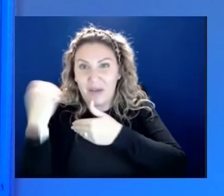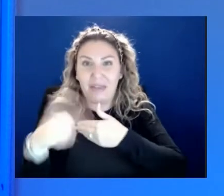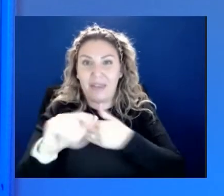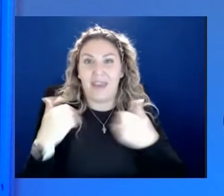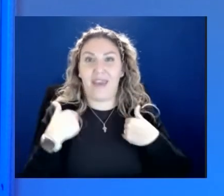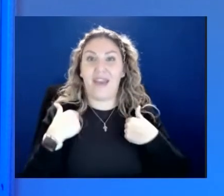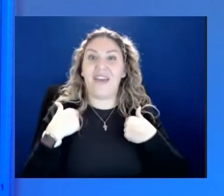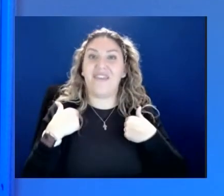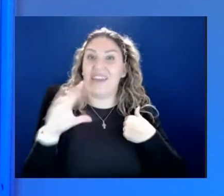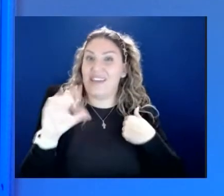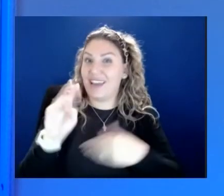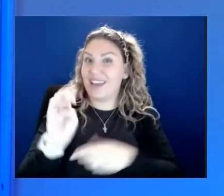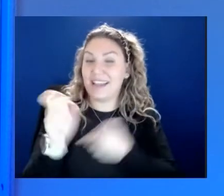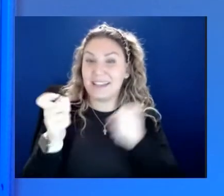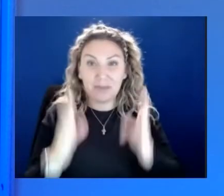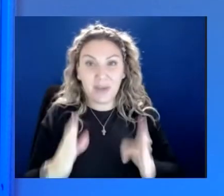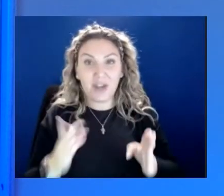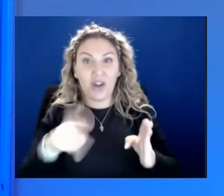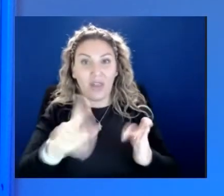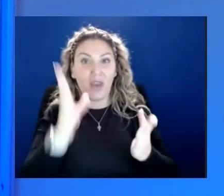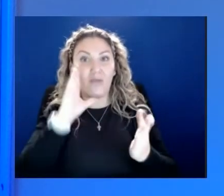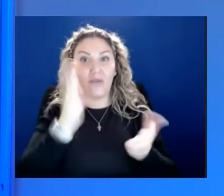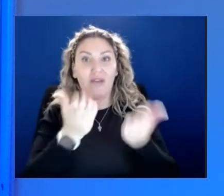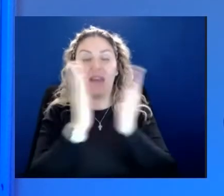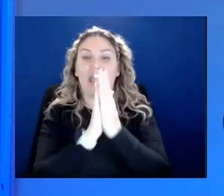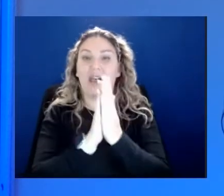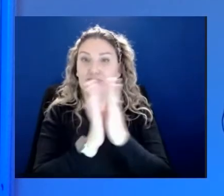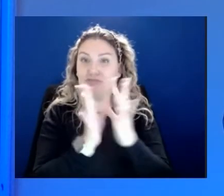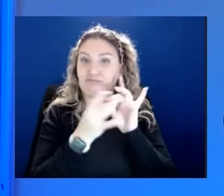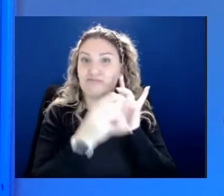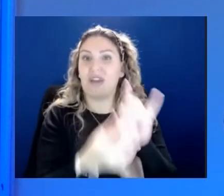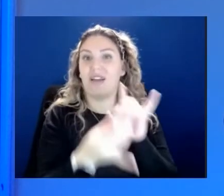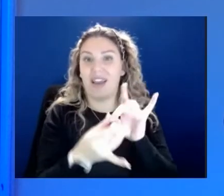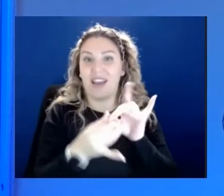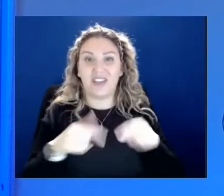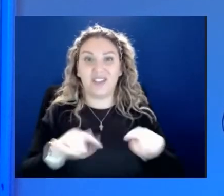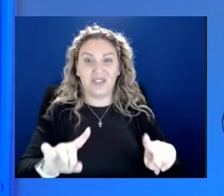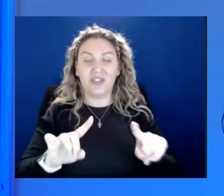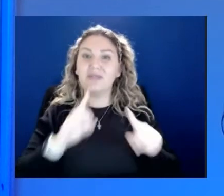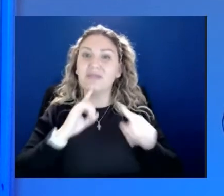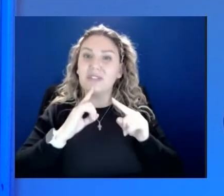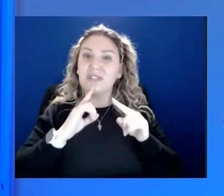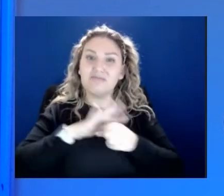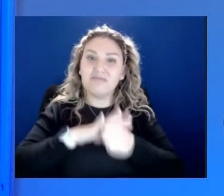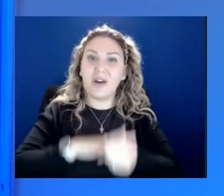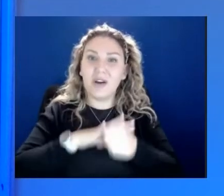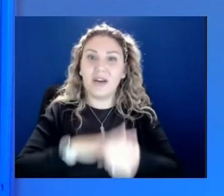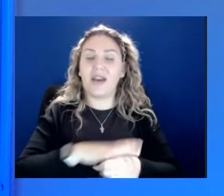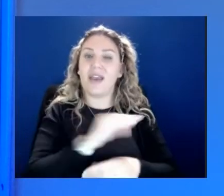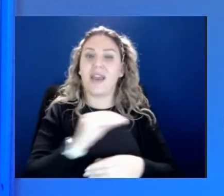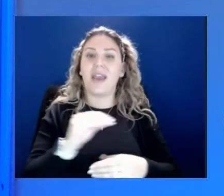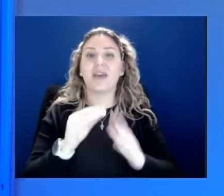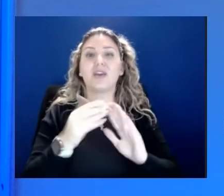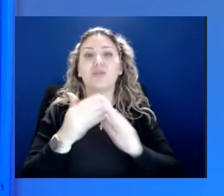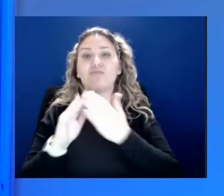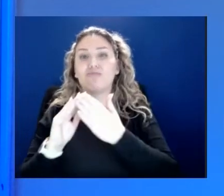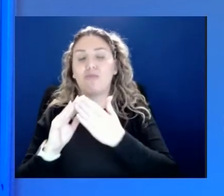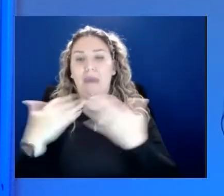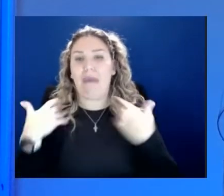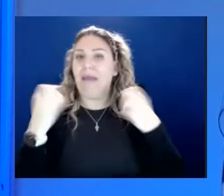as the parent, they will help connect you in times of need. And don't forget your community mental health centers along the way. And